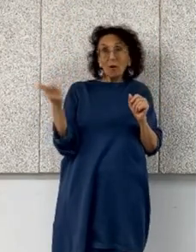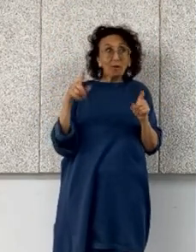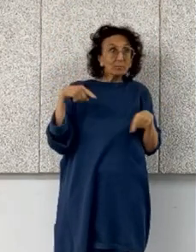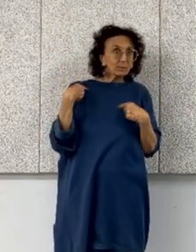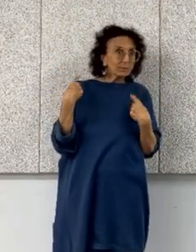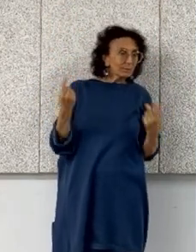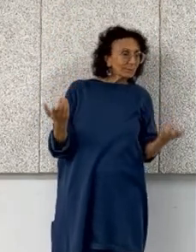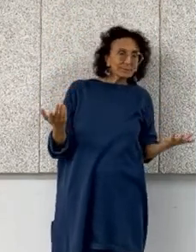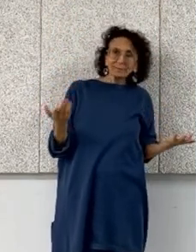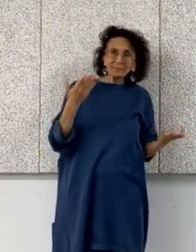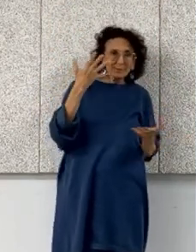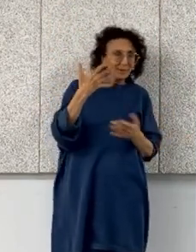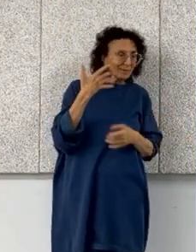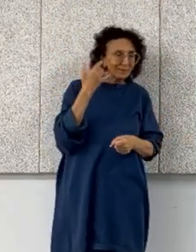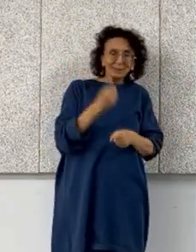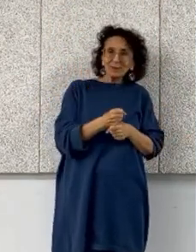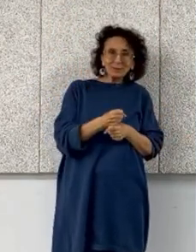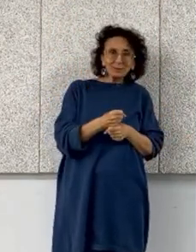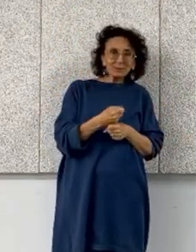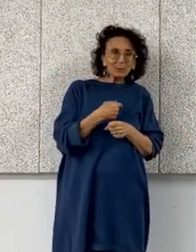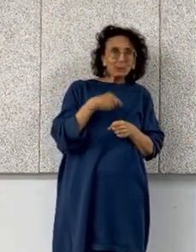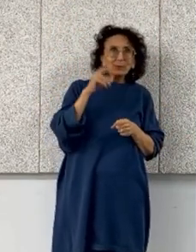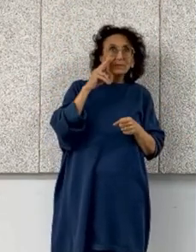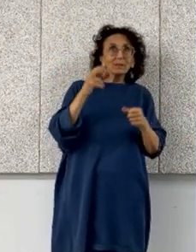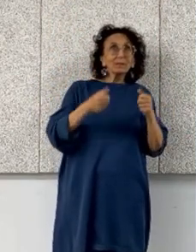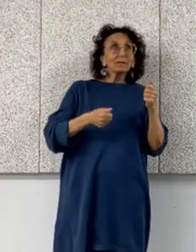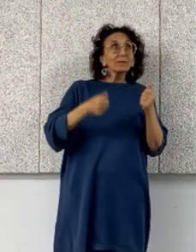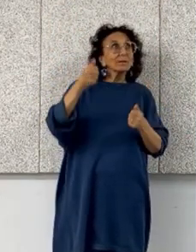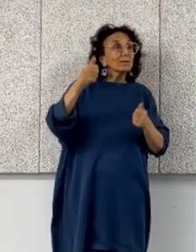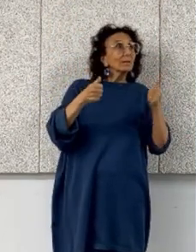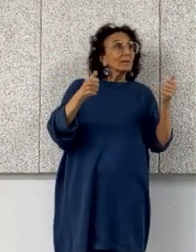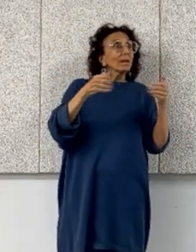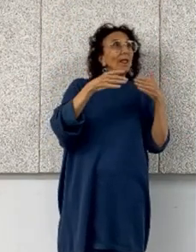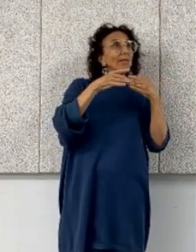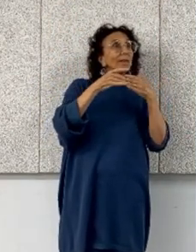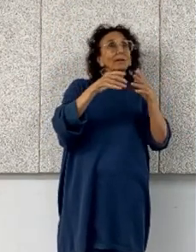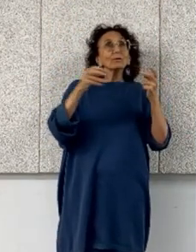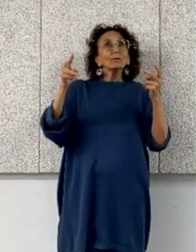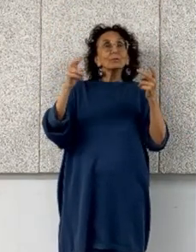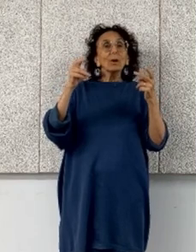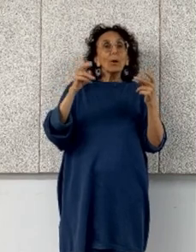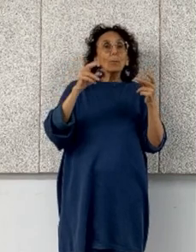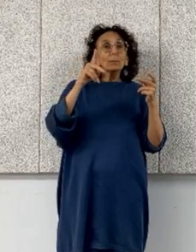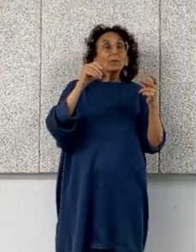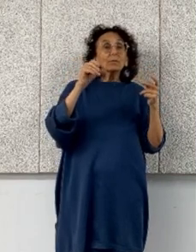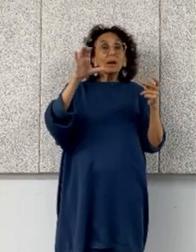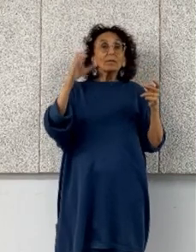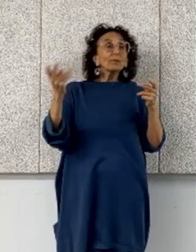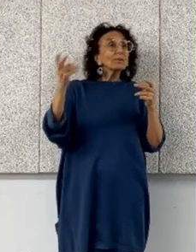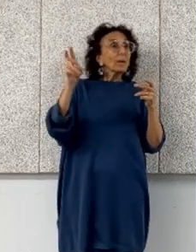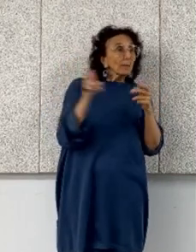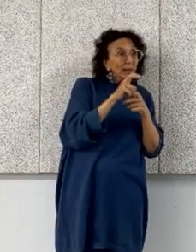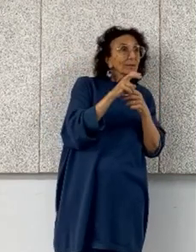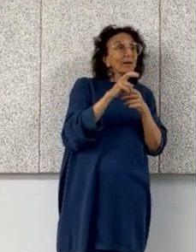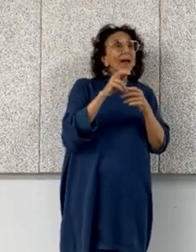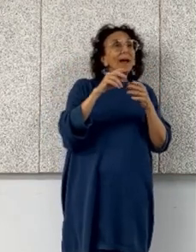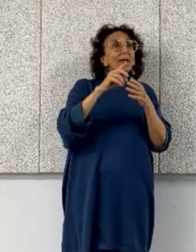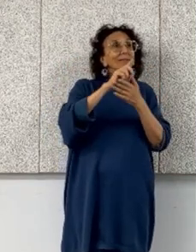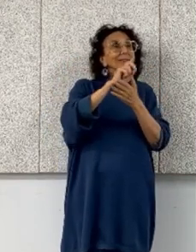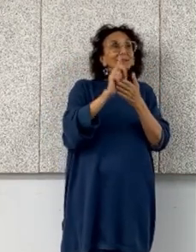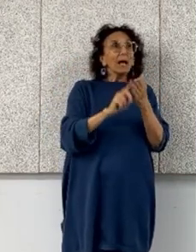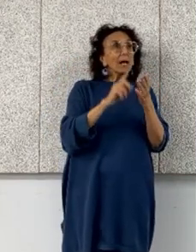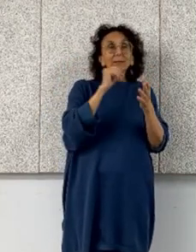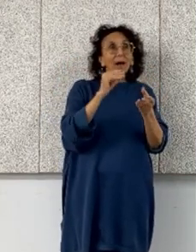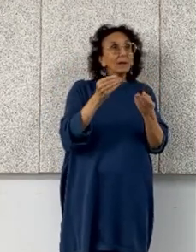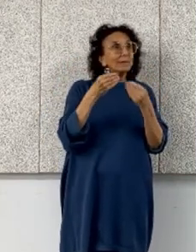last 5 years watching leaders of color step into institutions at a very challenging time and not be given the support